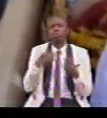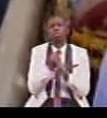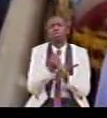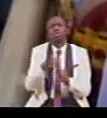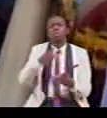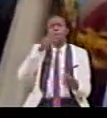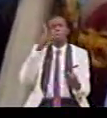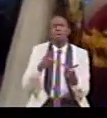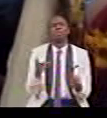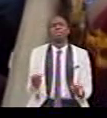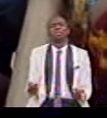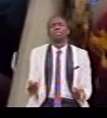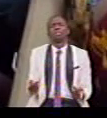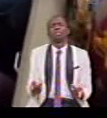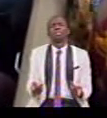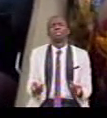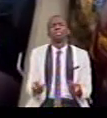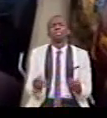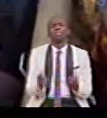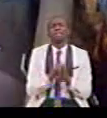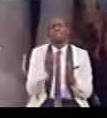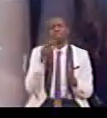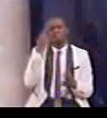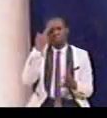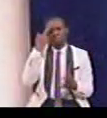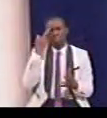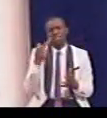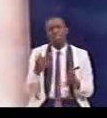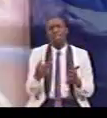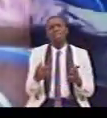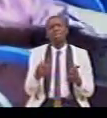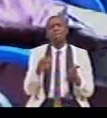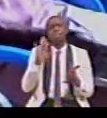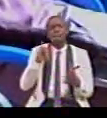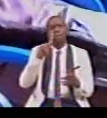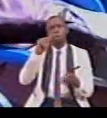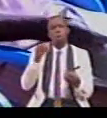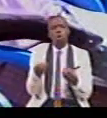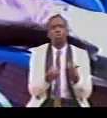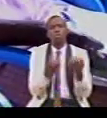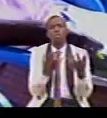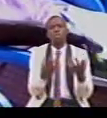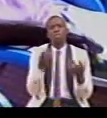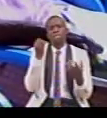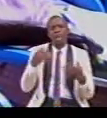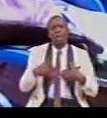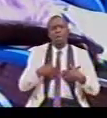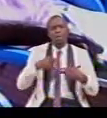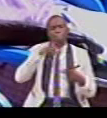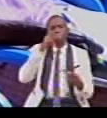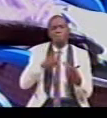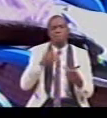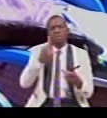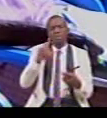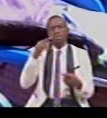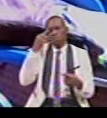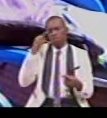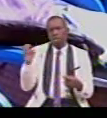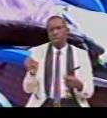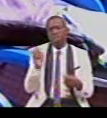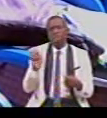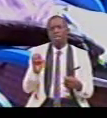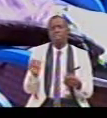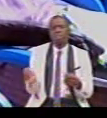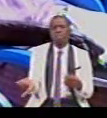he has perfected forever them that are Sanctified hey look at verse 16 this is the Covenant